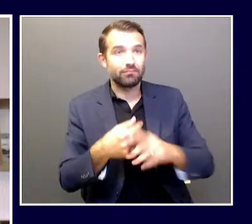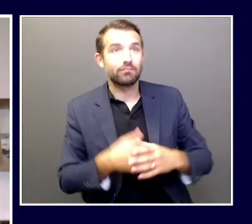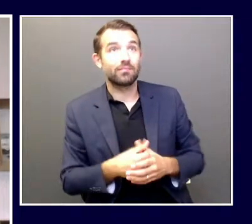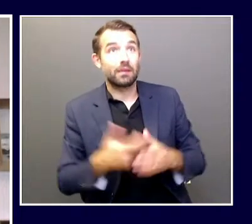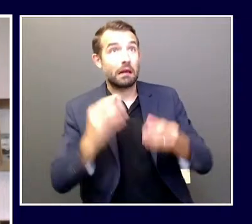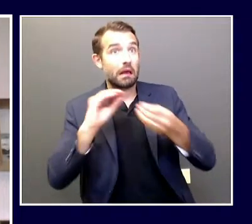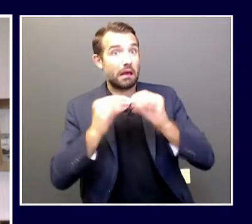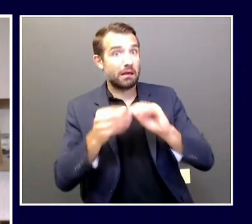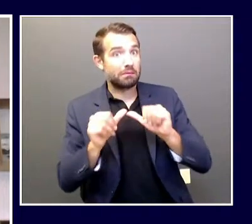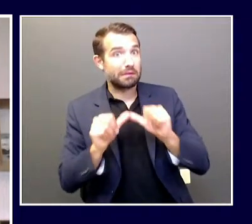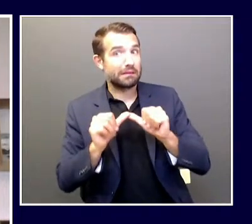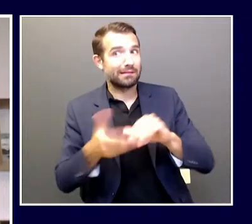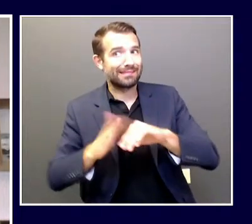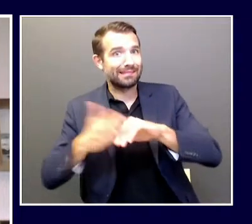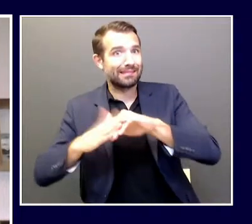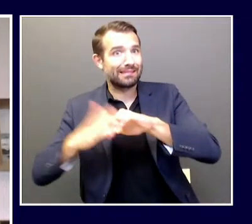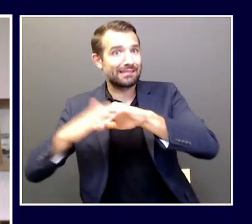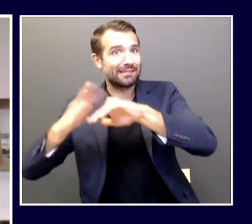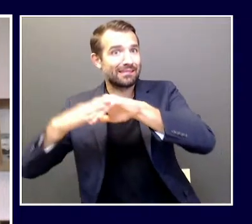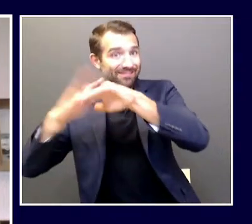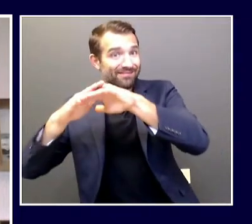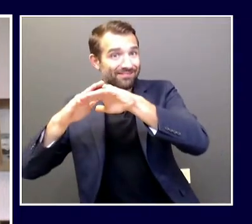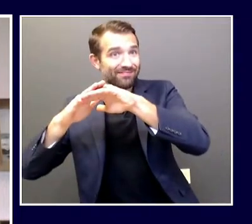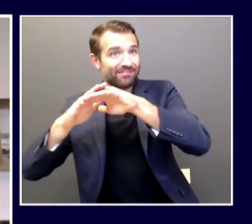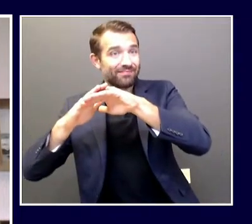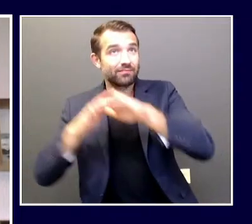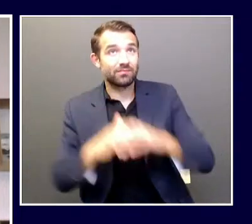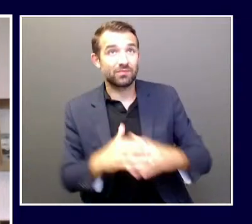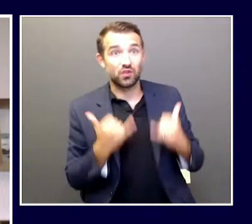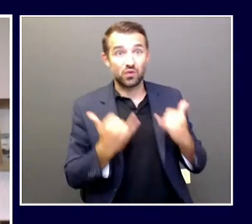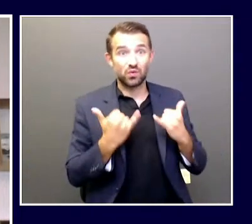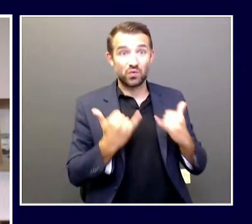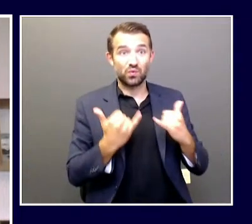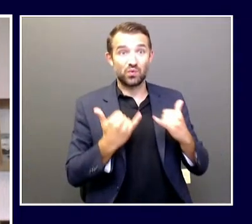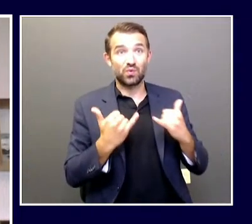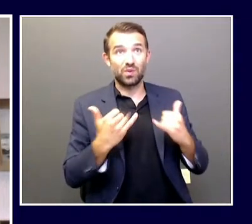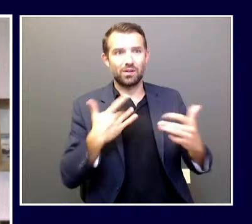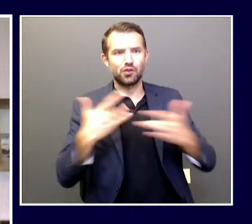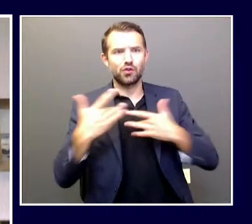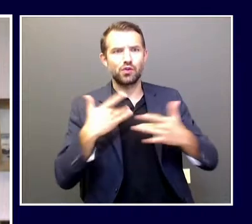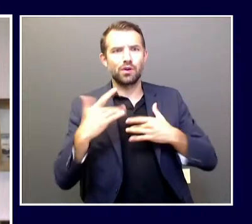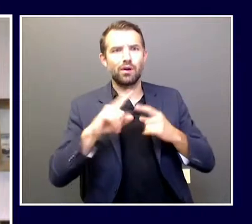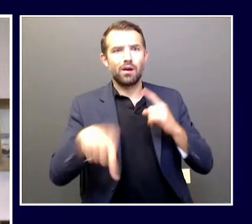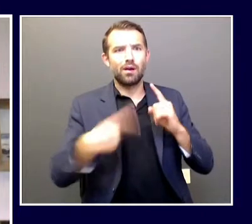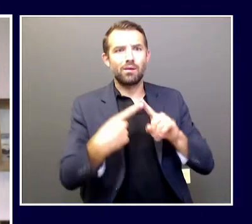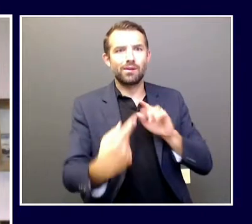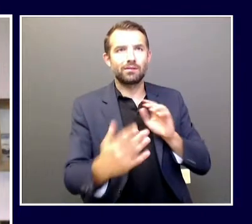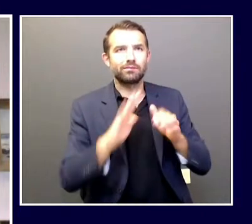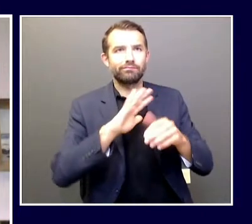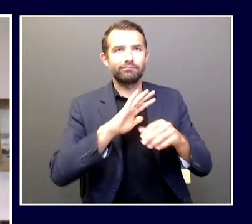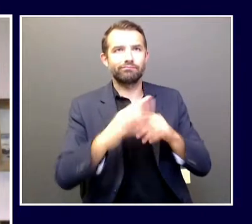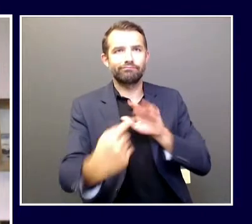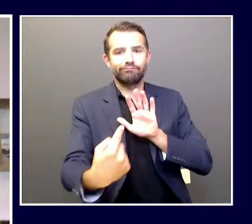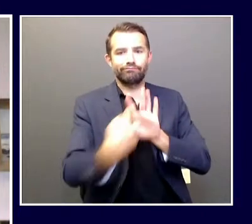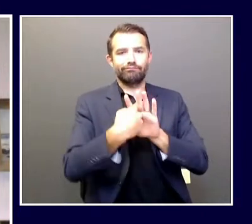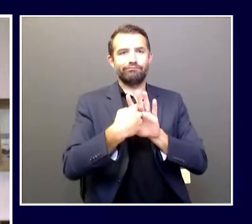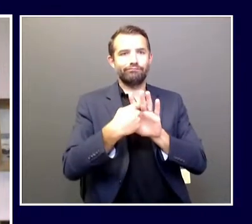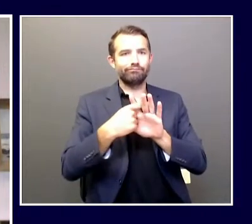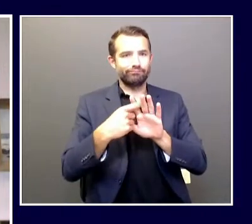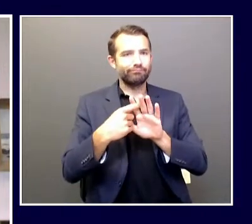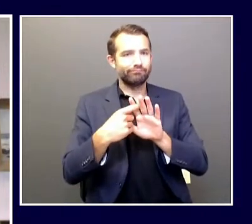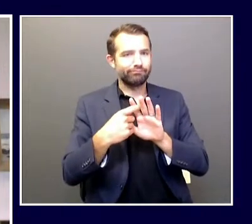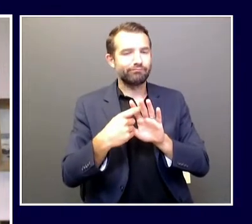the vaccinated, as well as concerns around children, have muddied our ability to gauge our